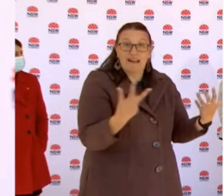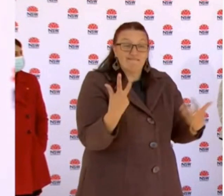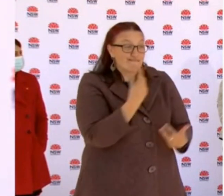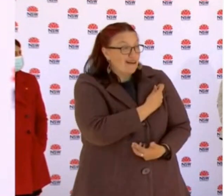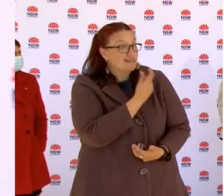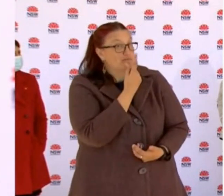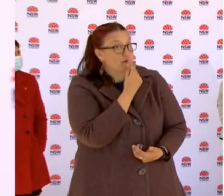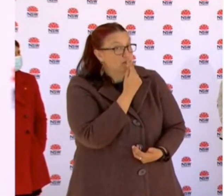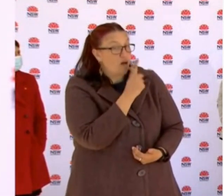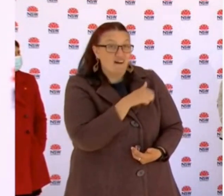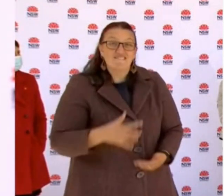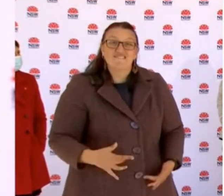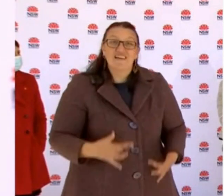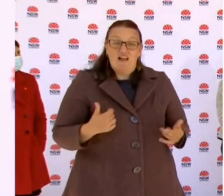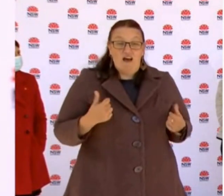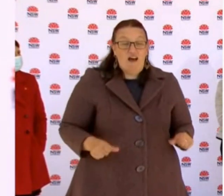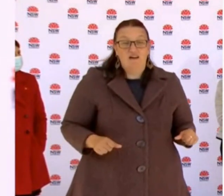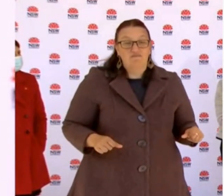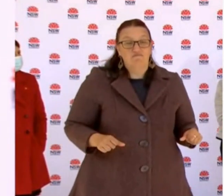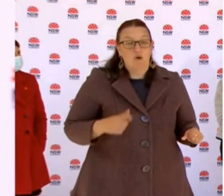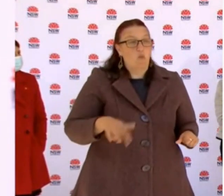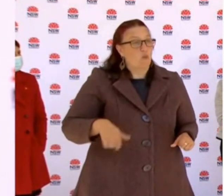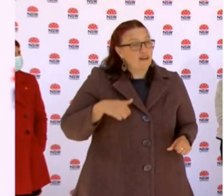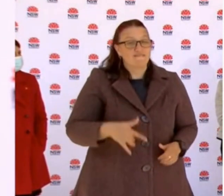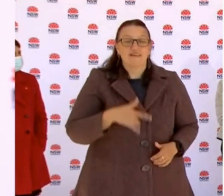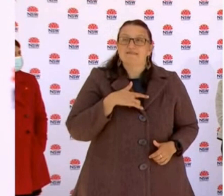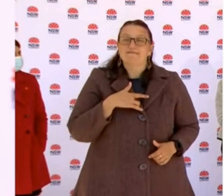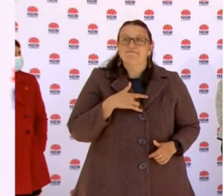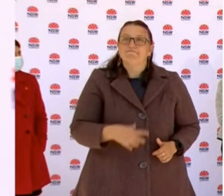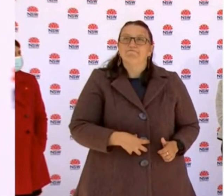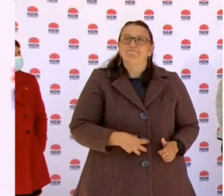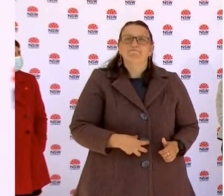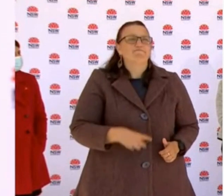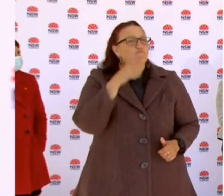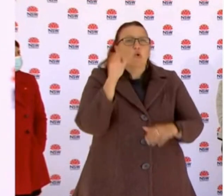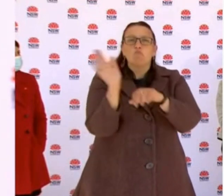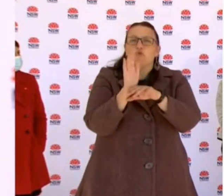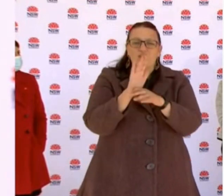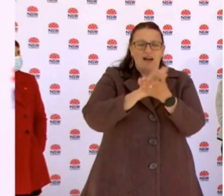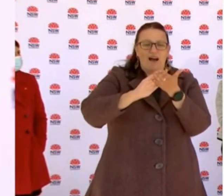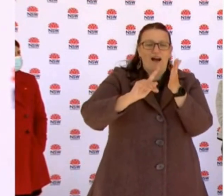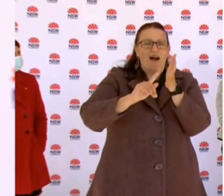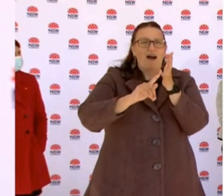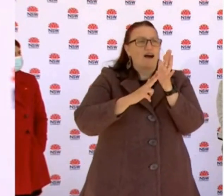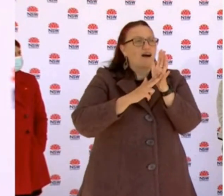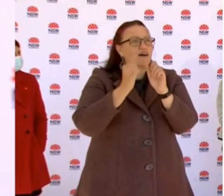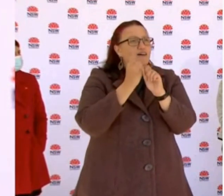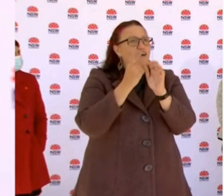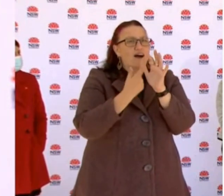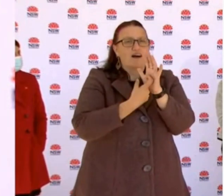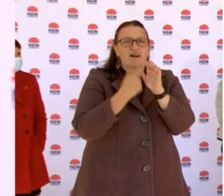fear that we now have almost a sense of, it's almost a sense now of the Hunger Games, of people chasing